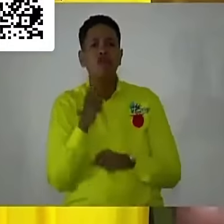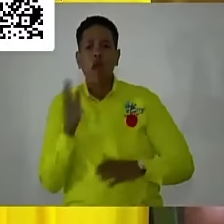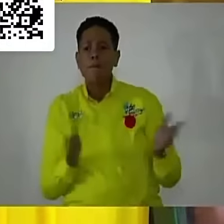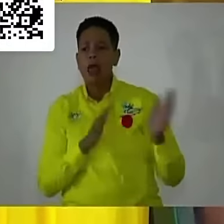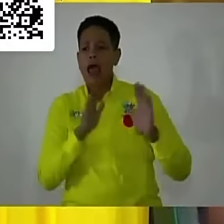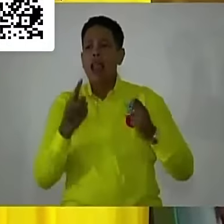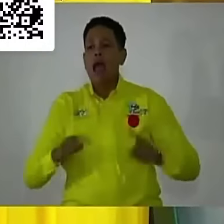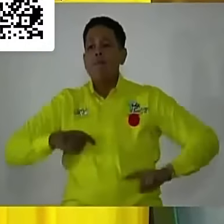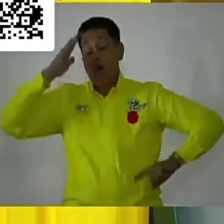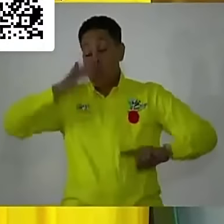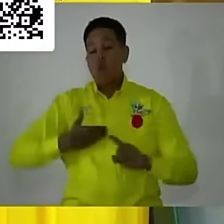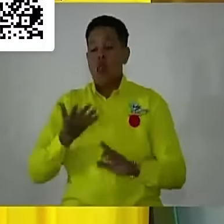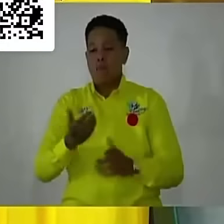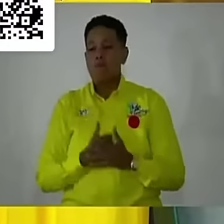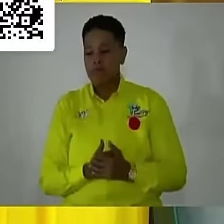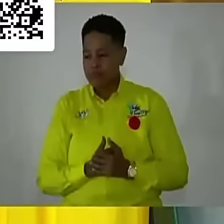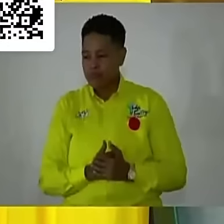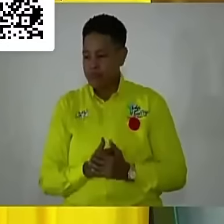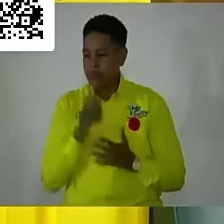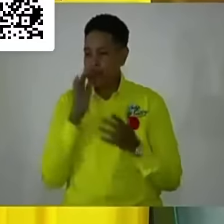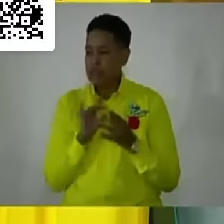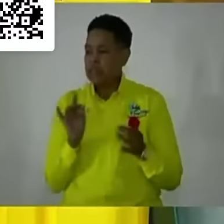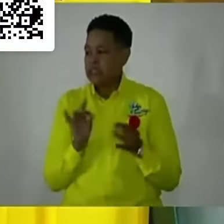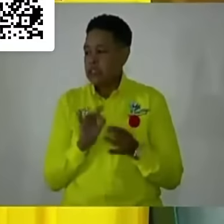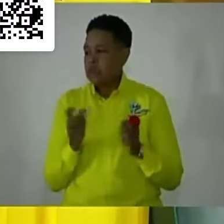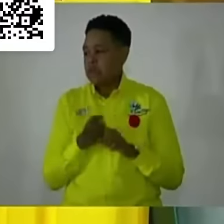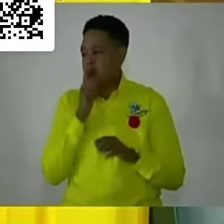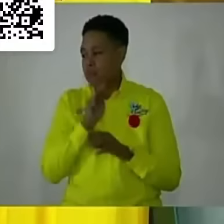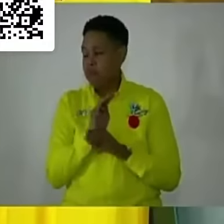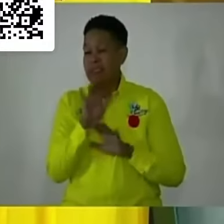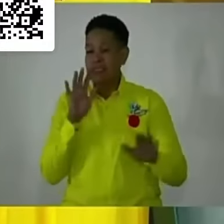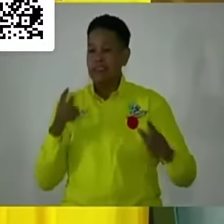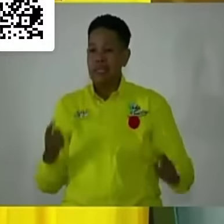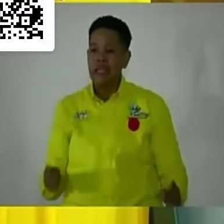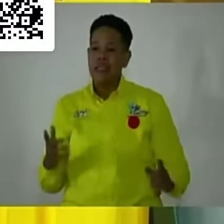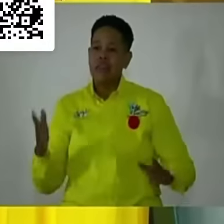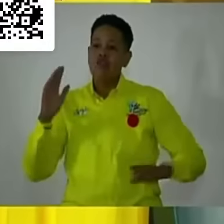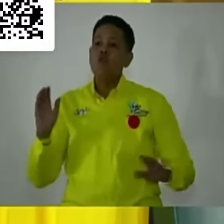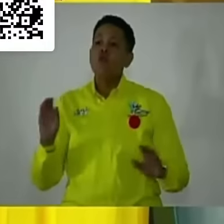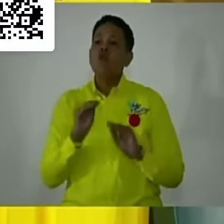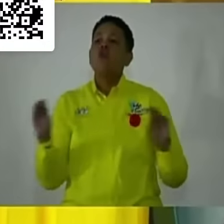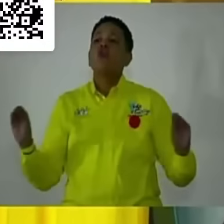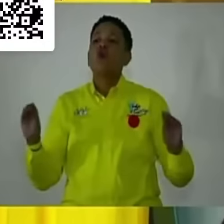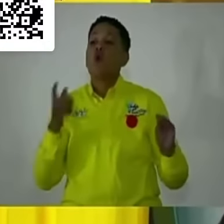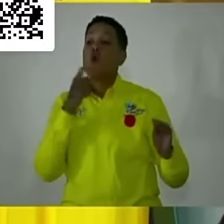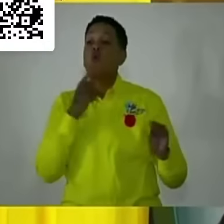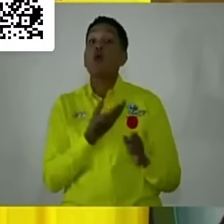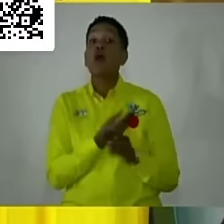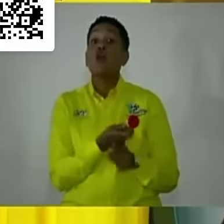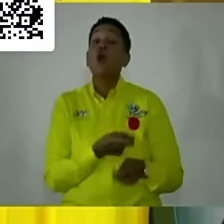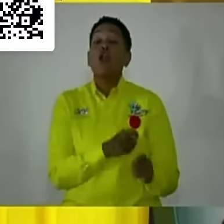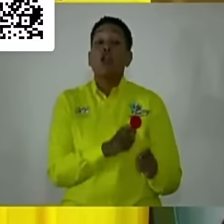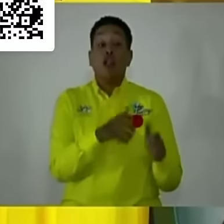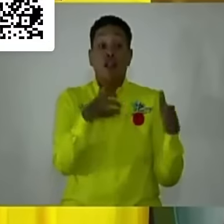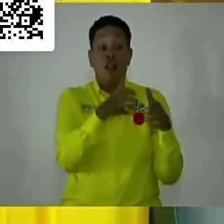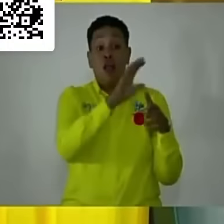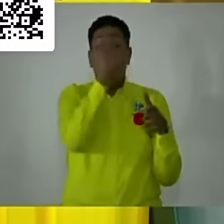I welcome a statement from the minister that no bauxite entity